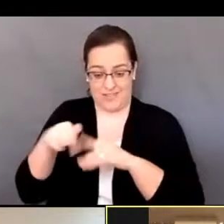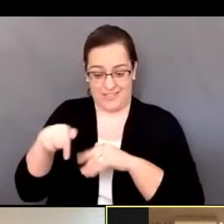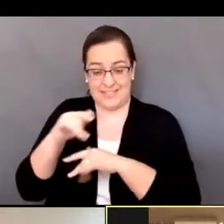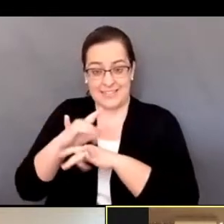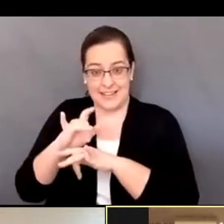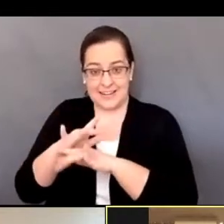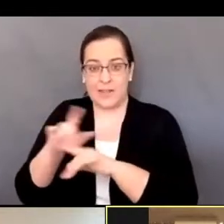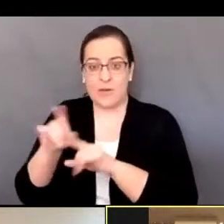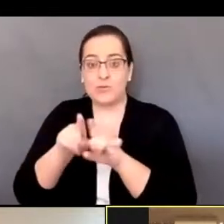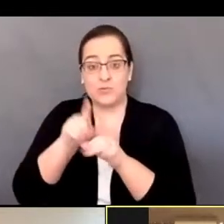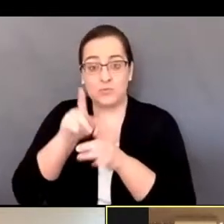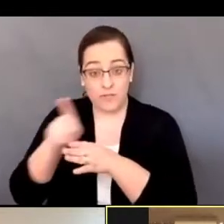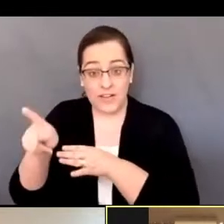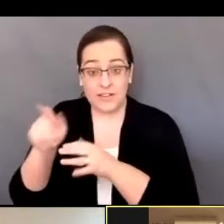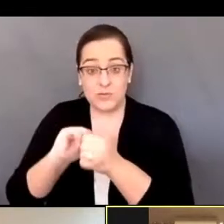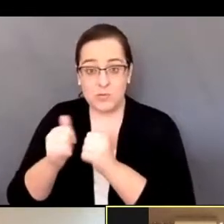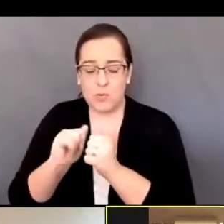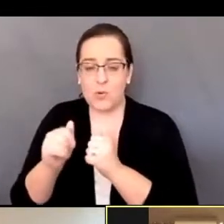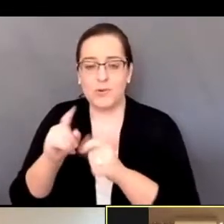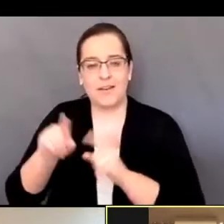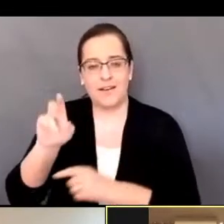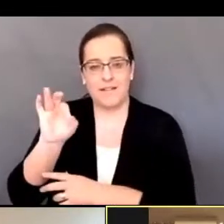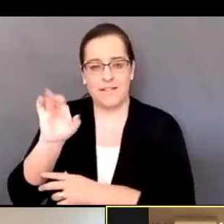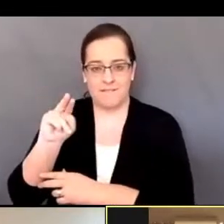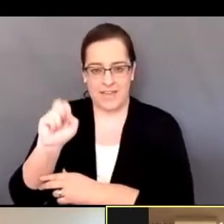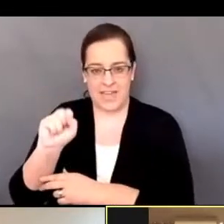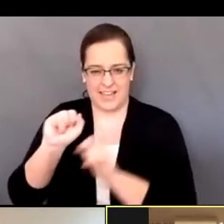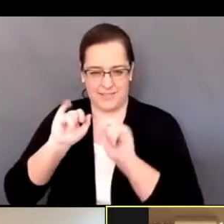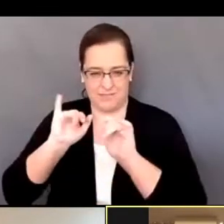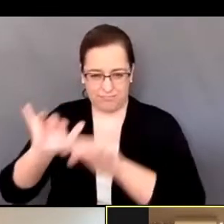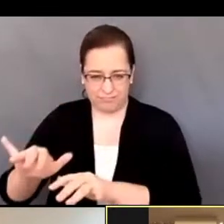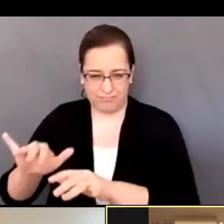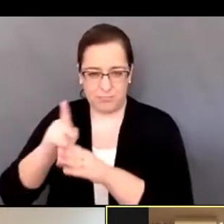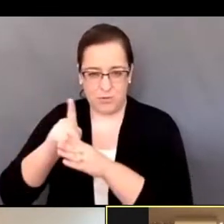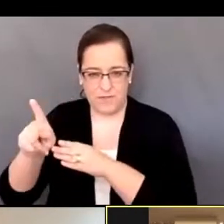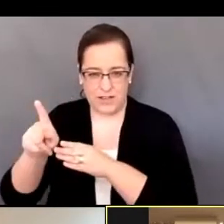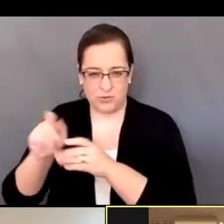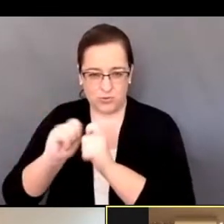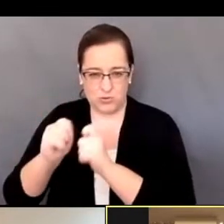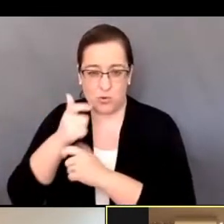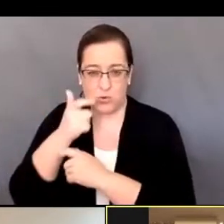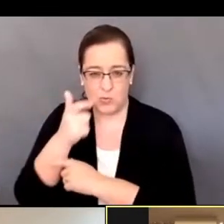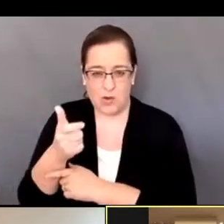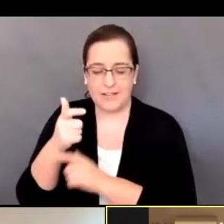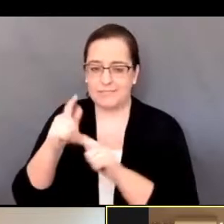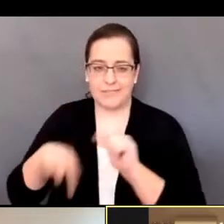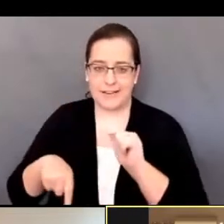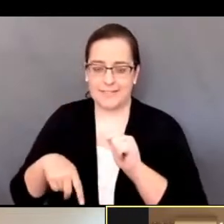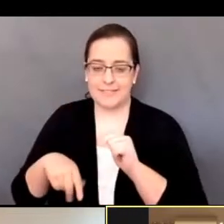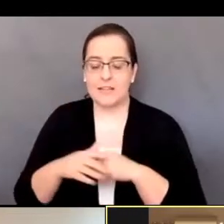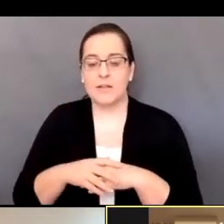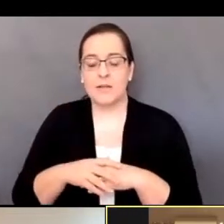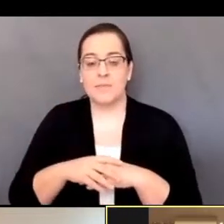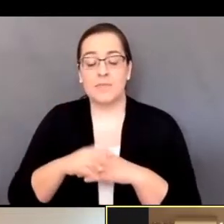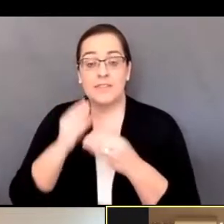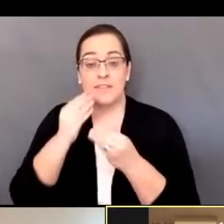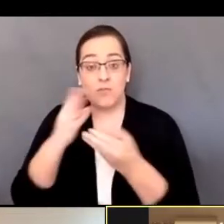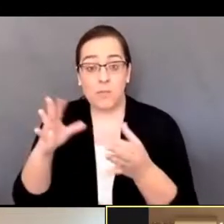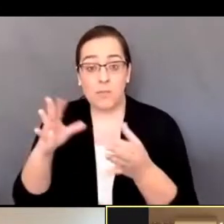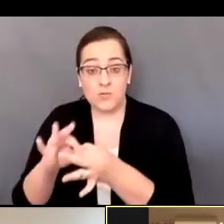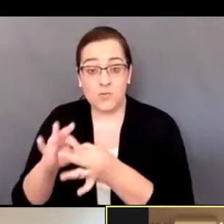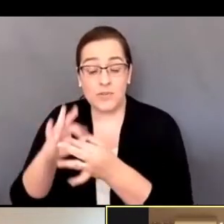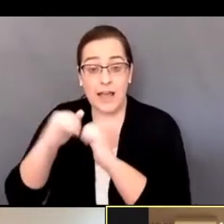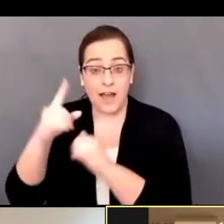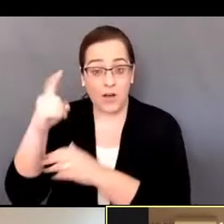professional sports. No spectators will be allowed for professional sports under GA23. For more information about how the governor's working to open Texas back up,